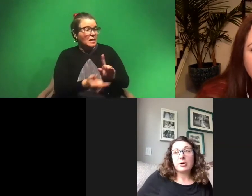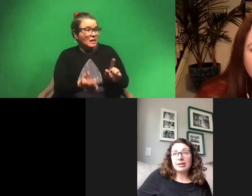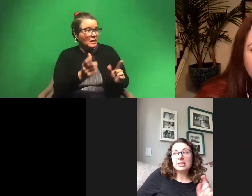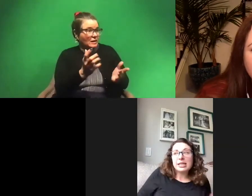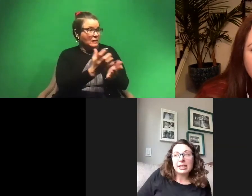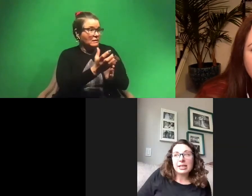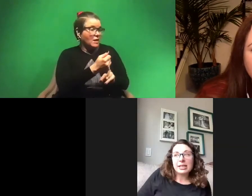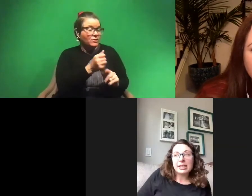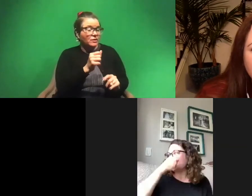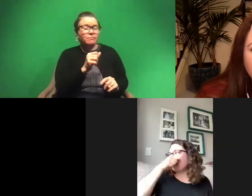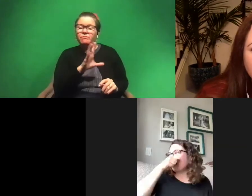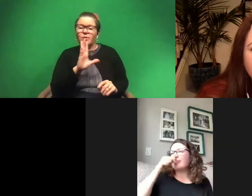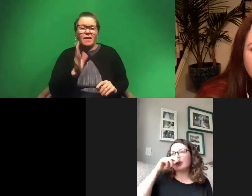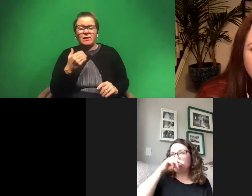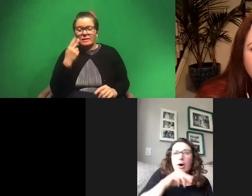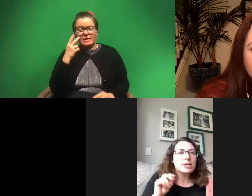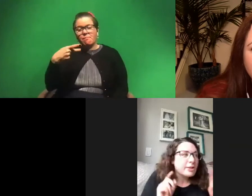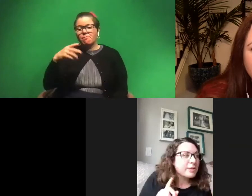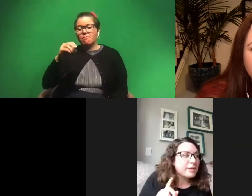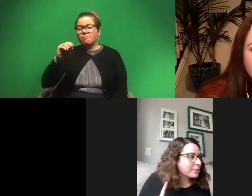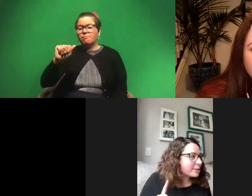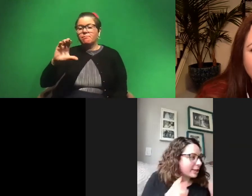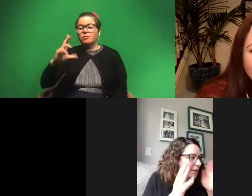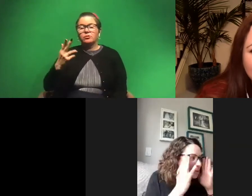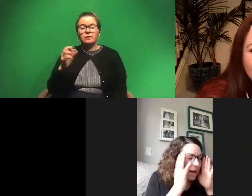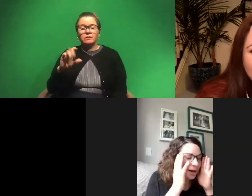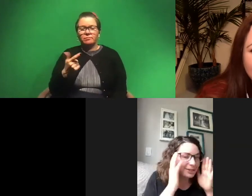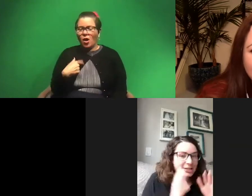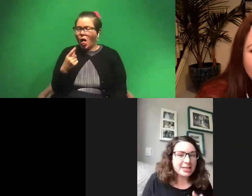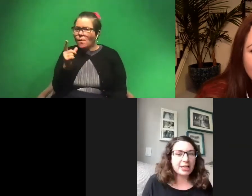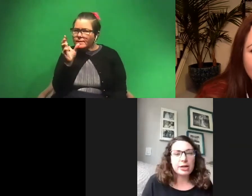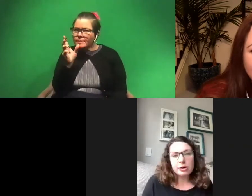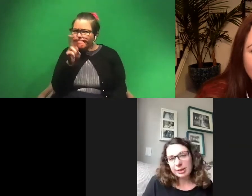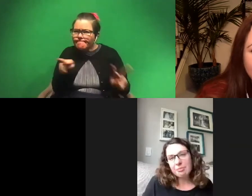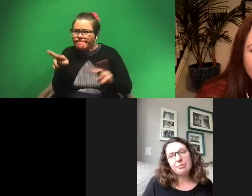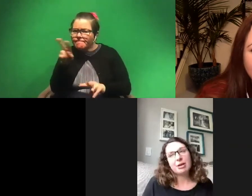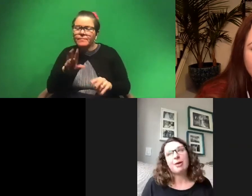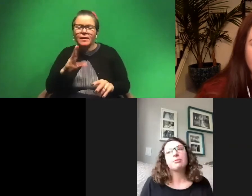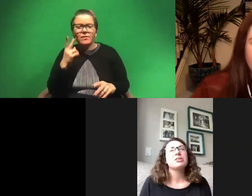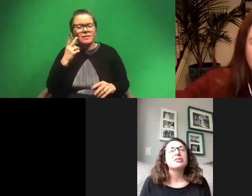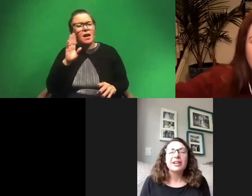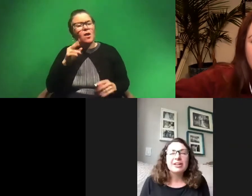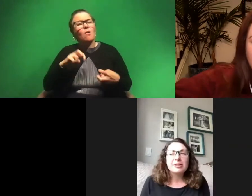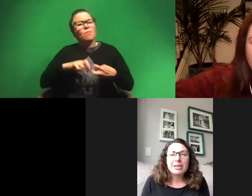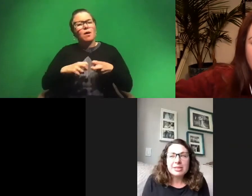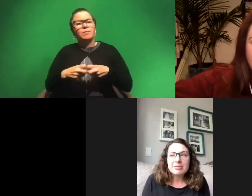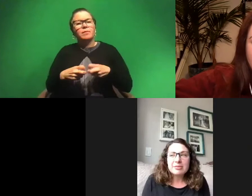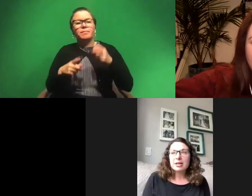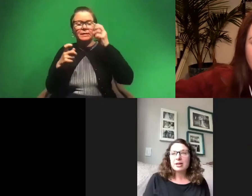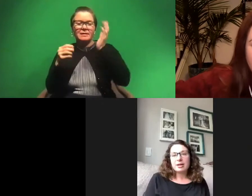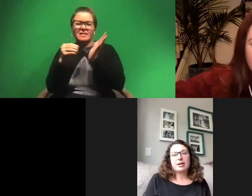seen any poaching. I'm always on the lookout just in case, but I've never seen it. I know it can be a problem because they're very